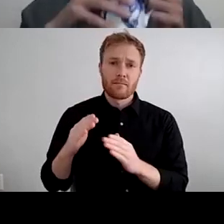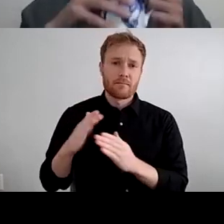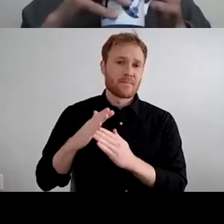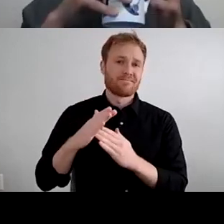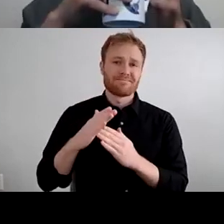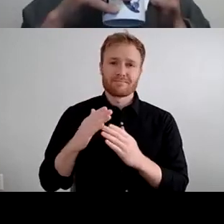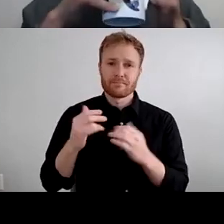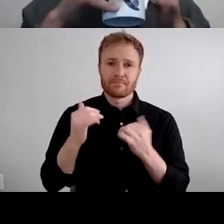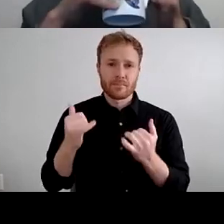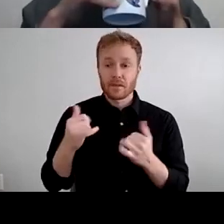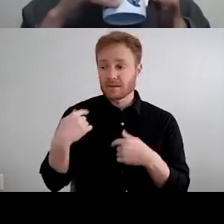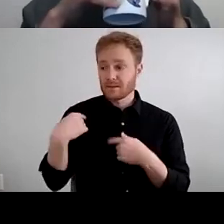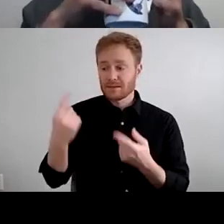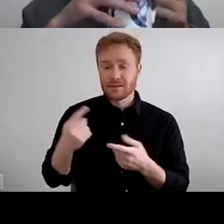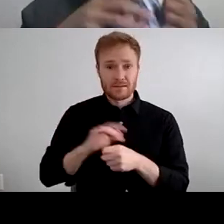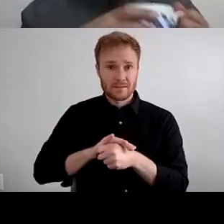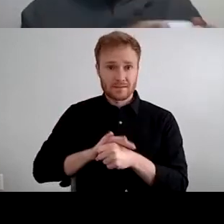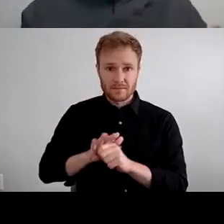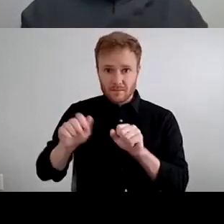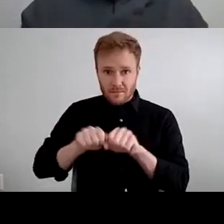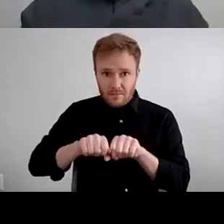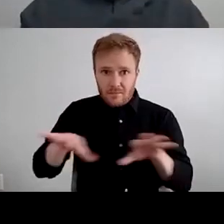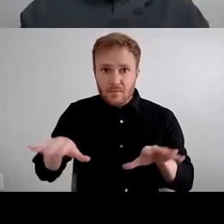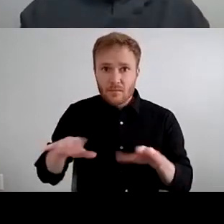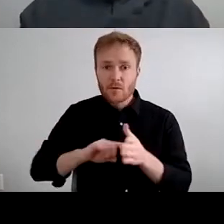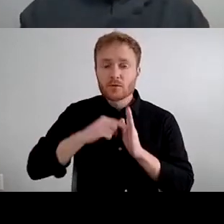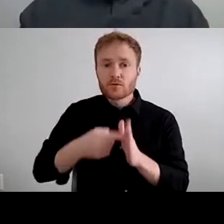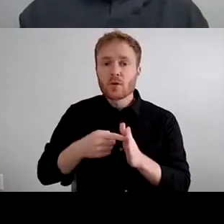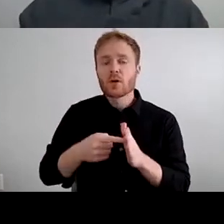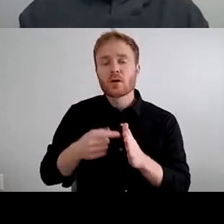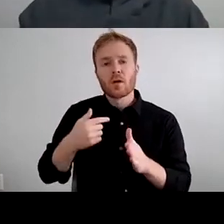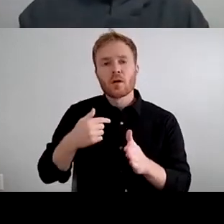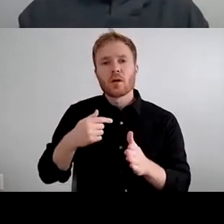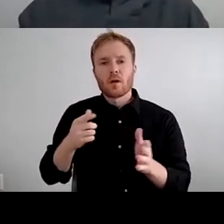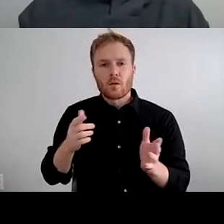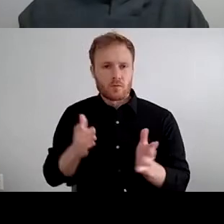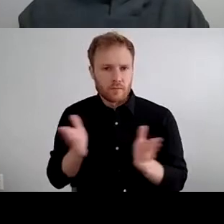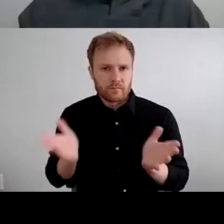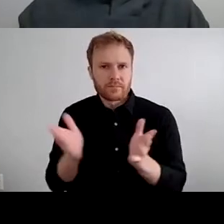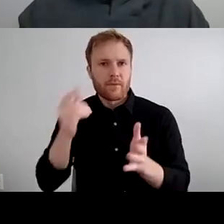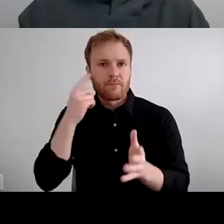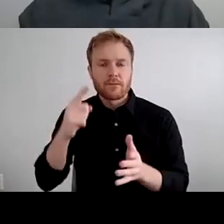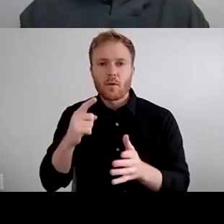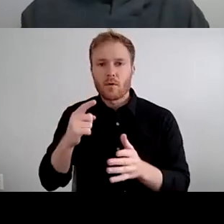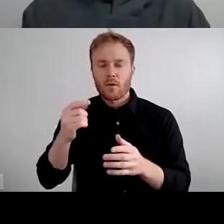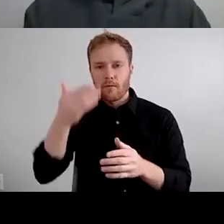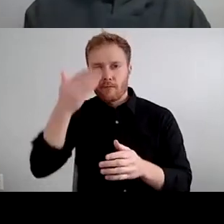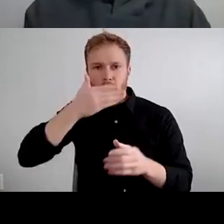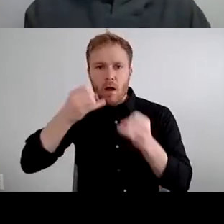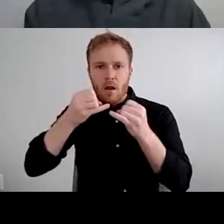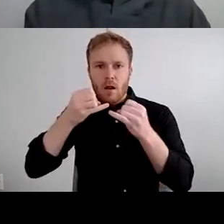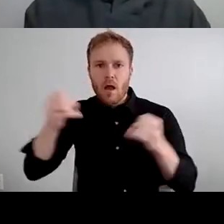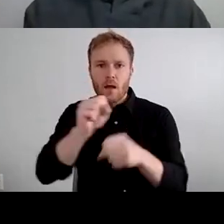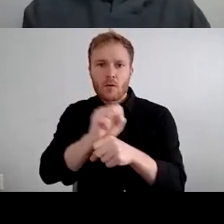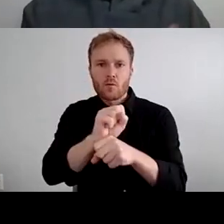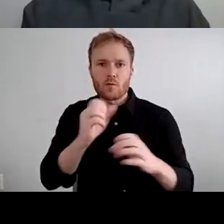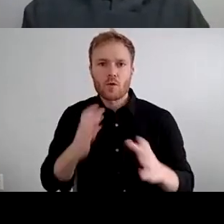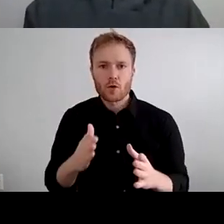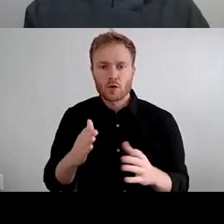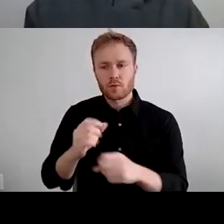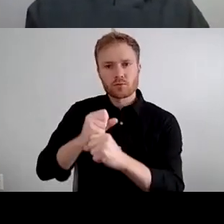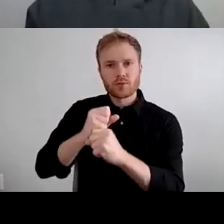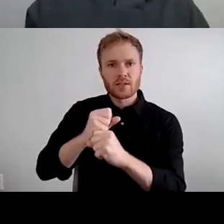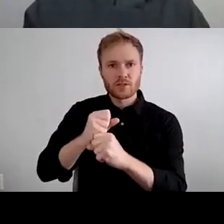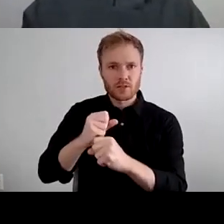has been instrumental in pushing for frontline worker protections locally in states and federally.